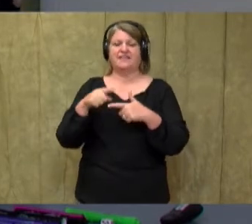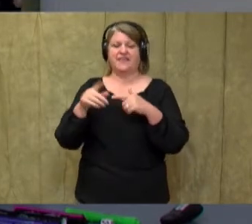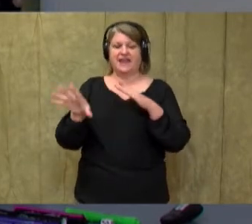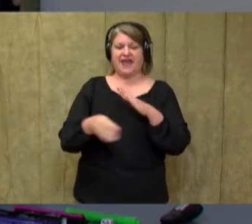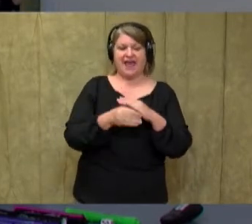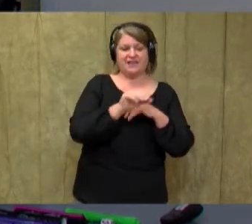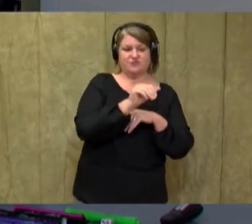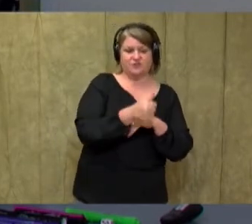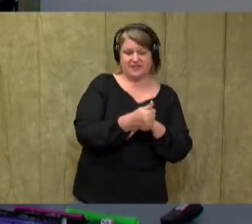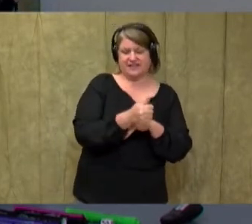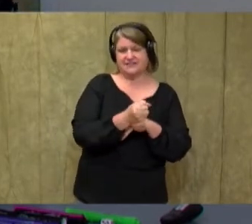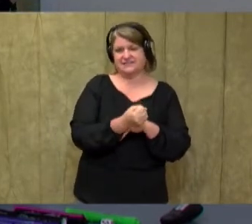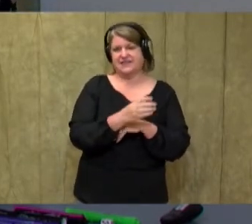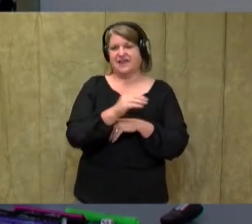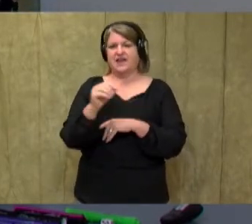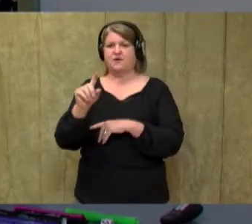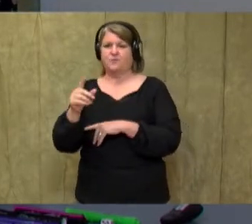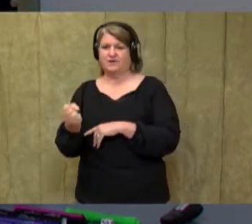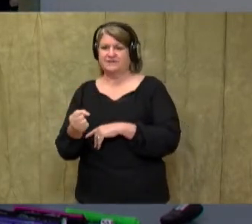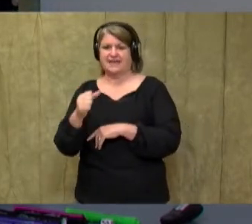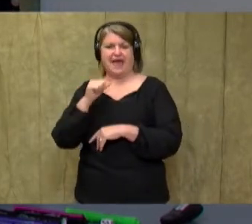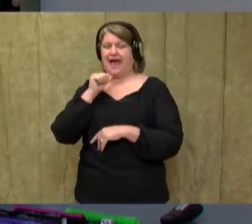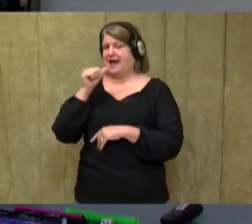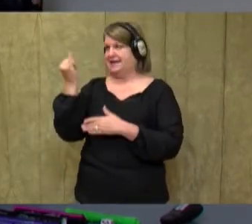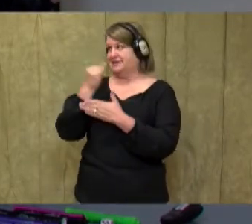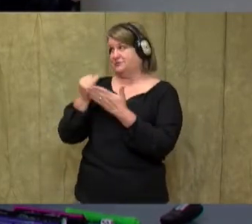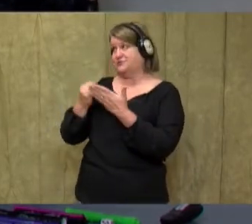I didn't draw it out, so you need to draw out this one.